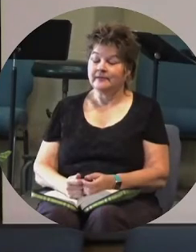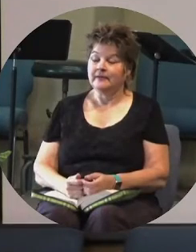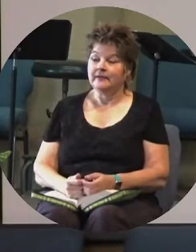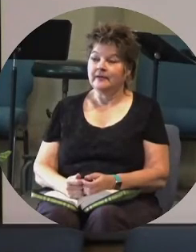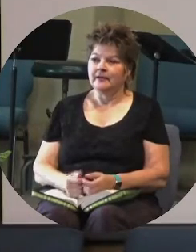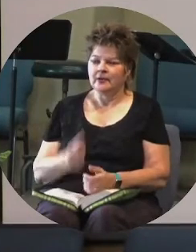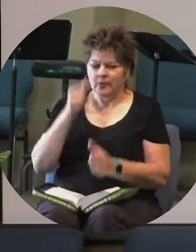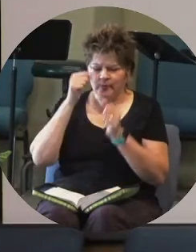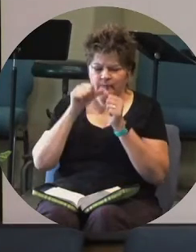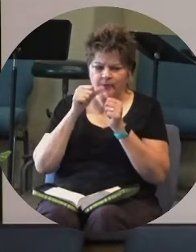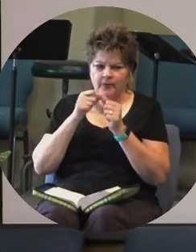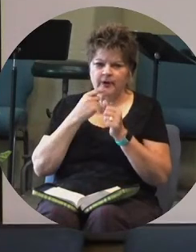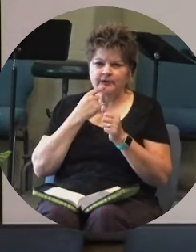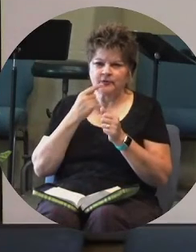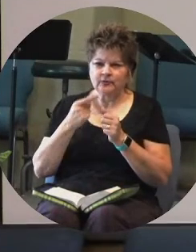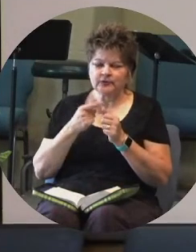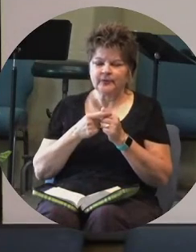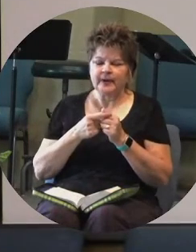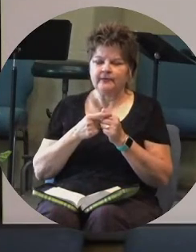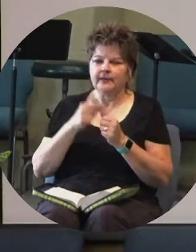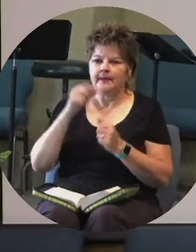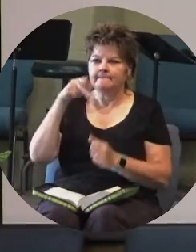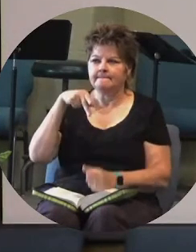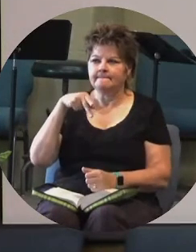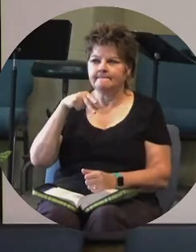Well, remember I told you about Python and all that stuff?